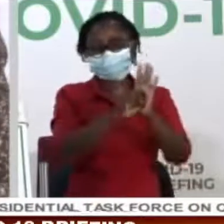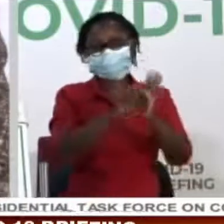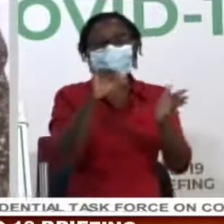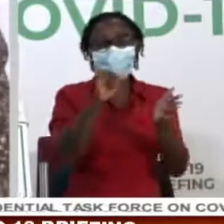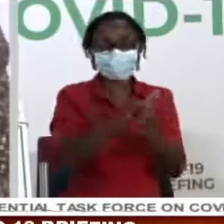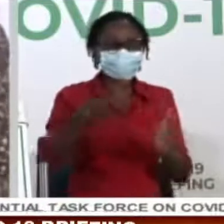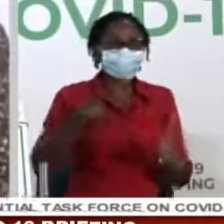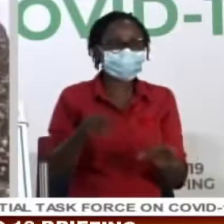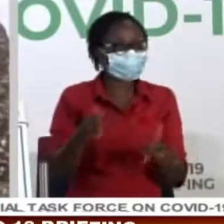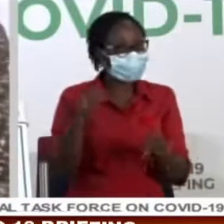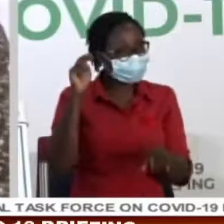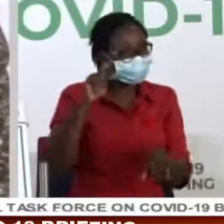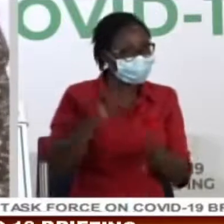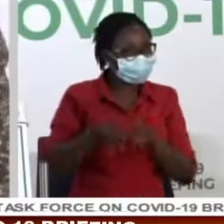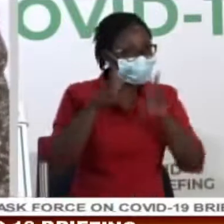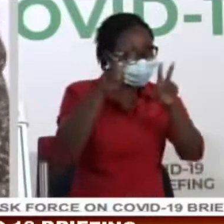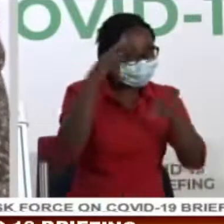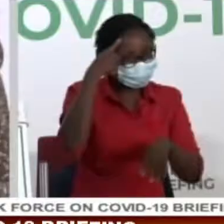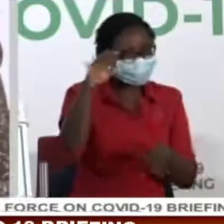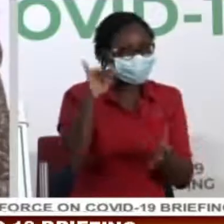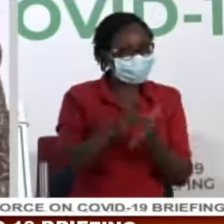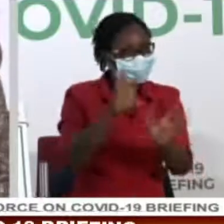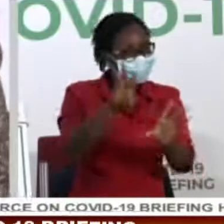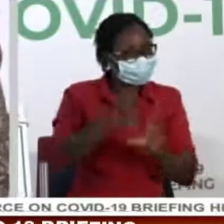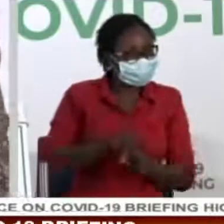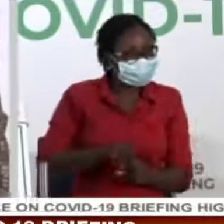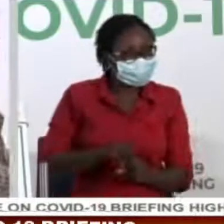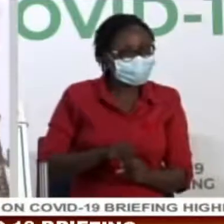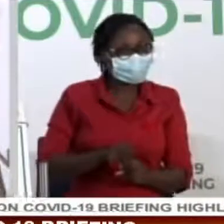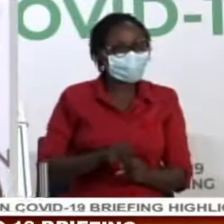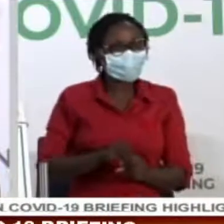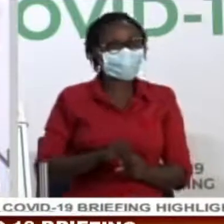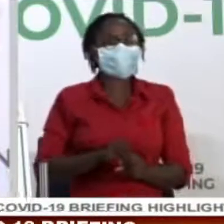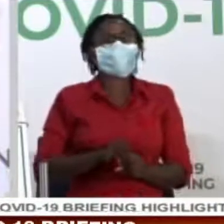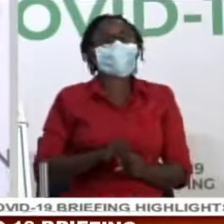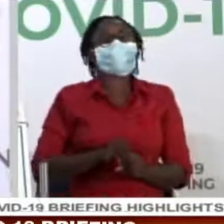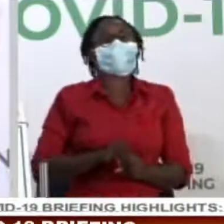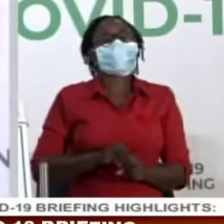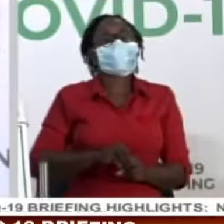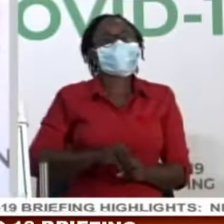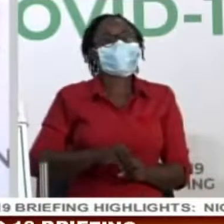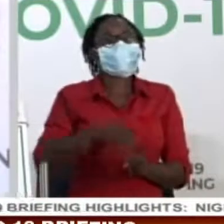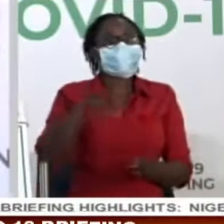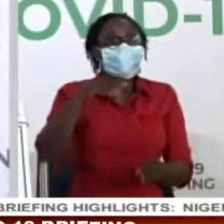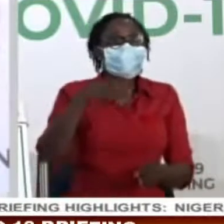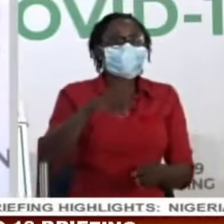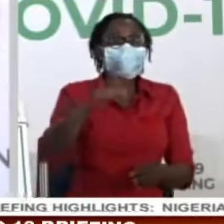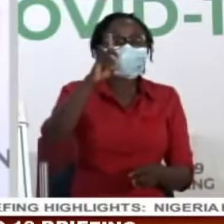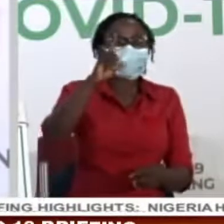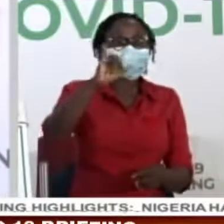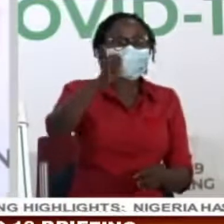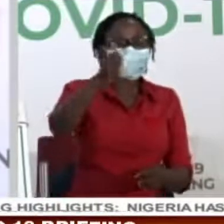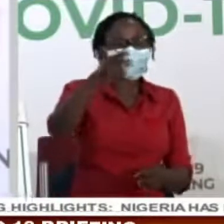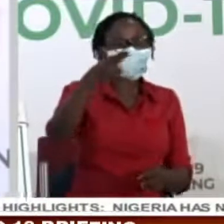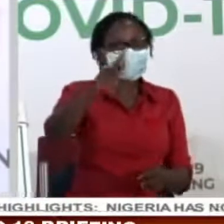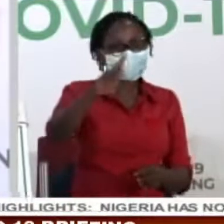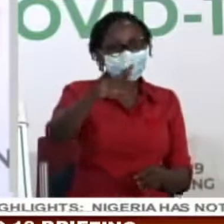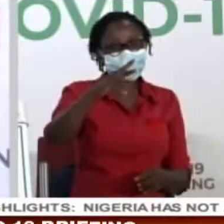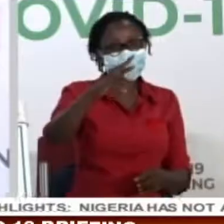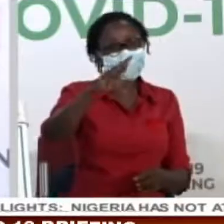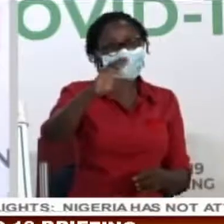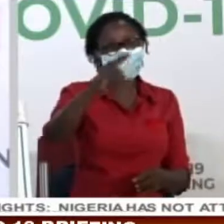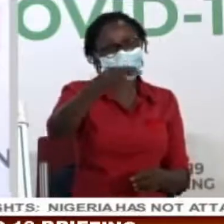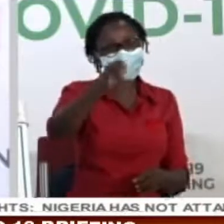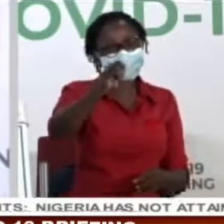look for, and that includes diarrhea, loss of taste or smell,